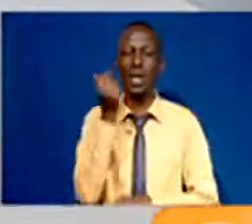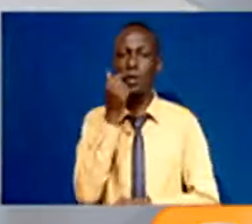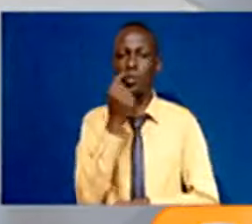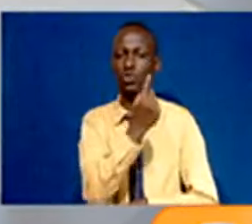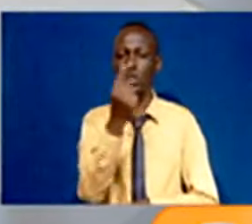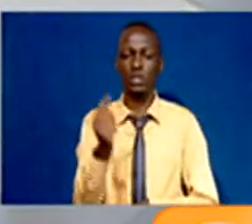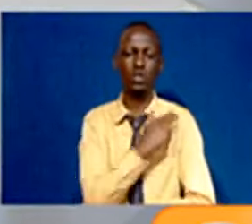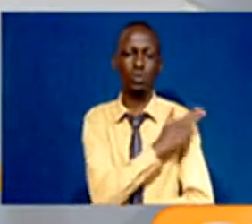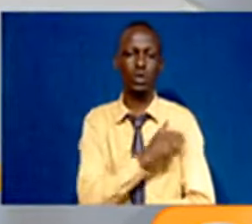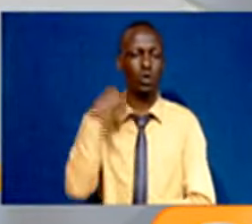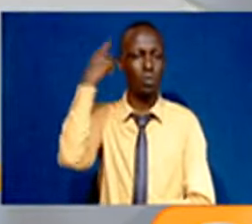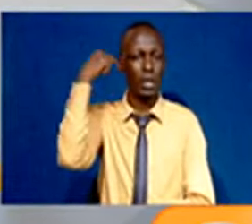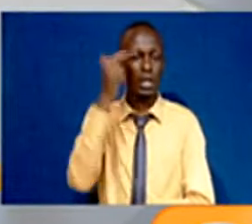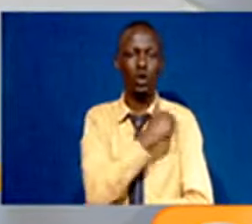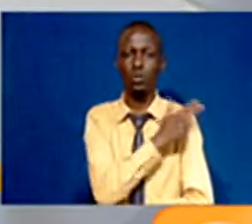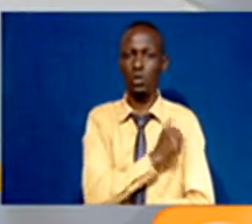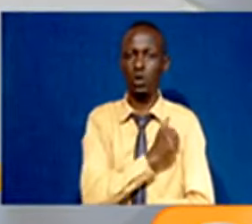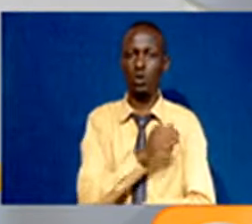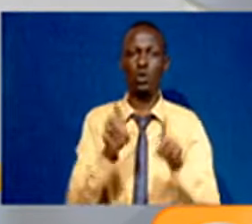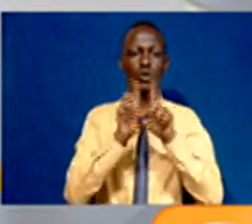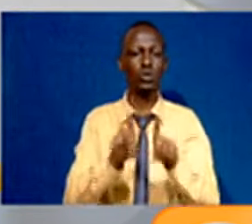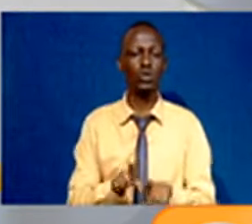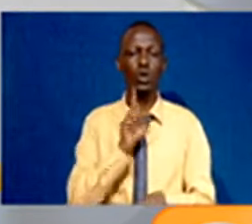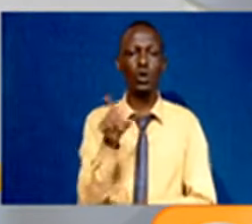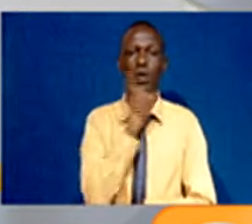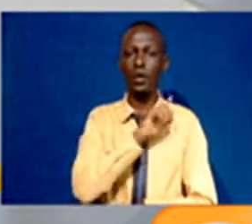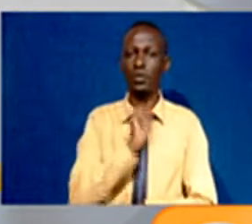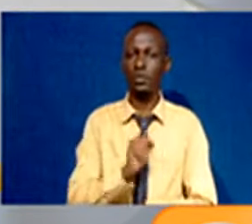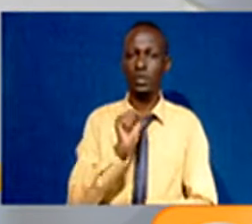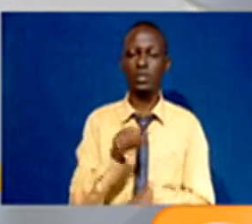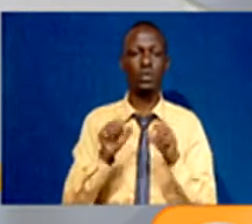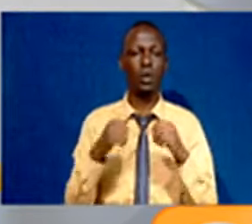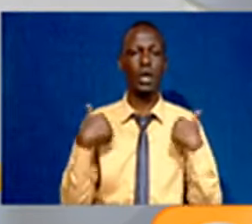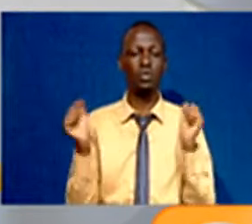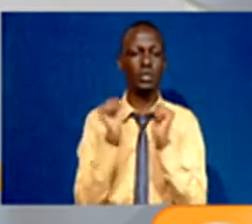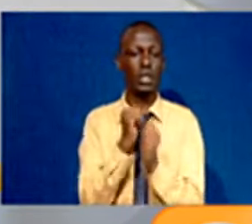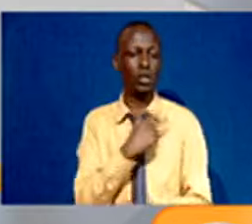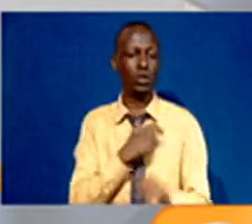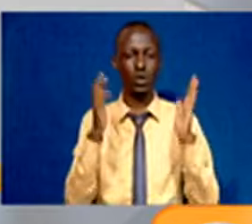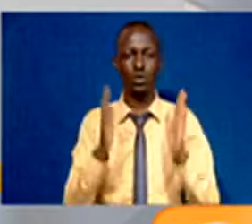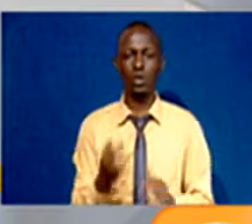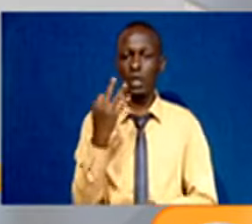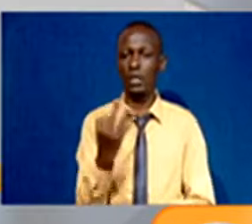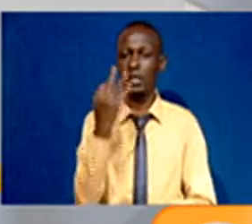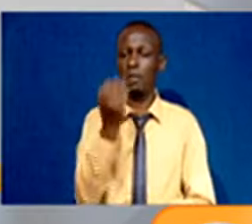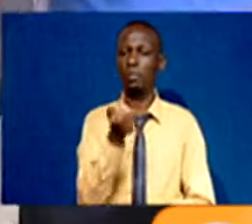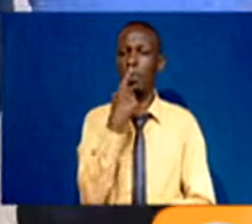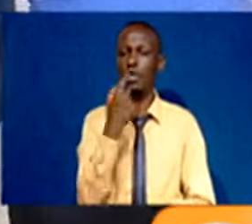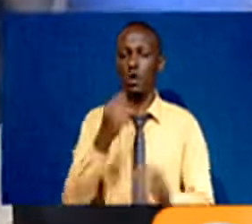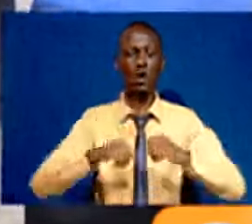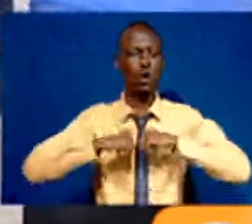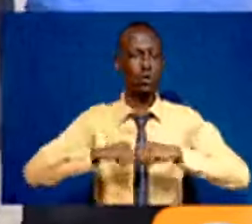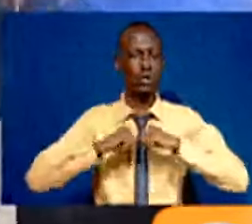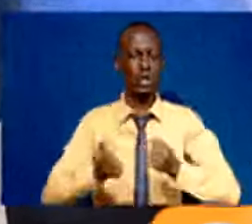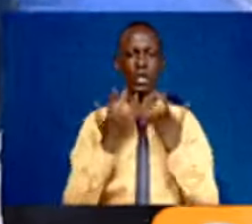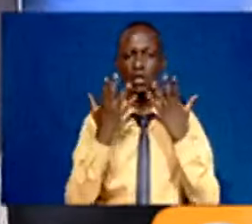facilities. For Mathare Teaching and Referral Hospital, Justice Ongaya said there will be 10 consultants and 3 medical officers.